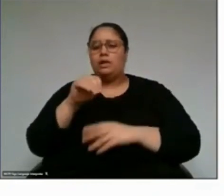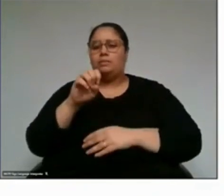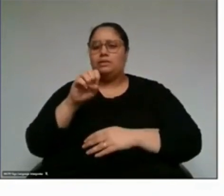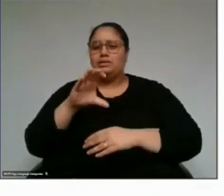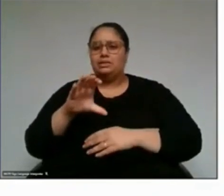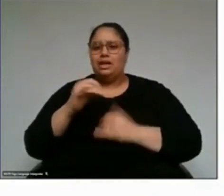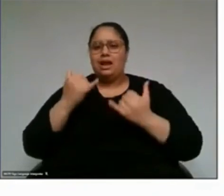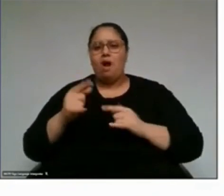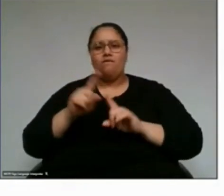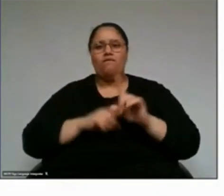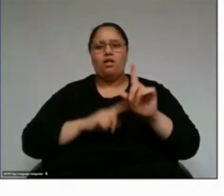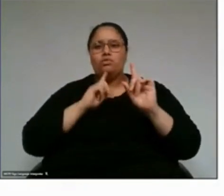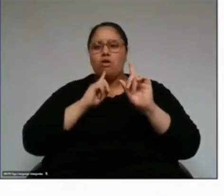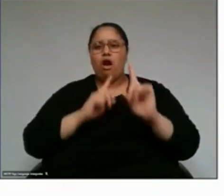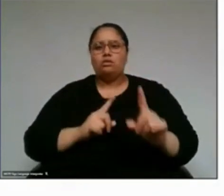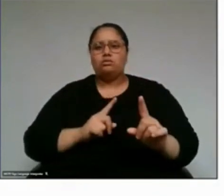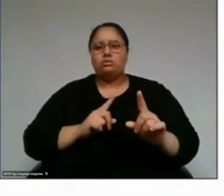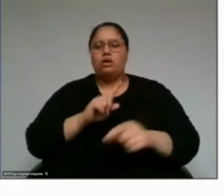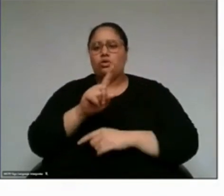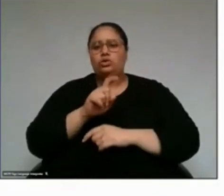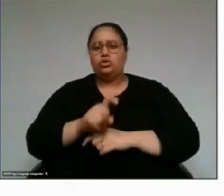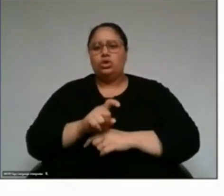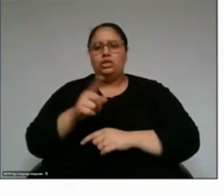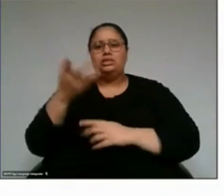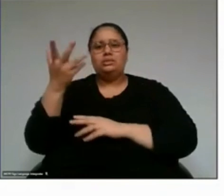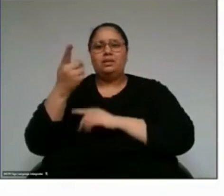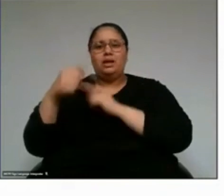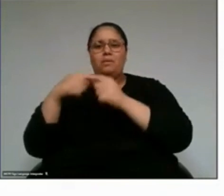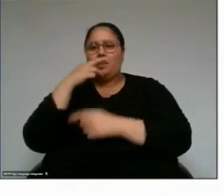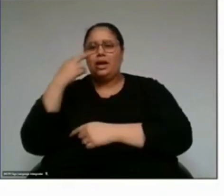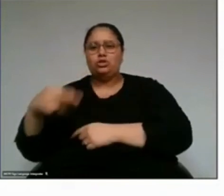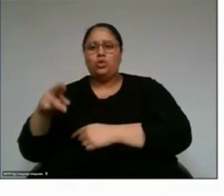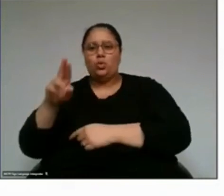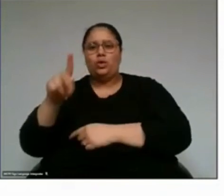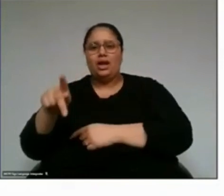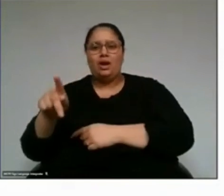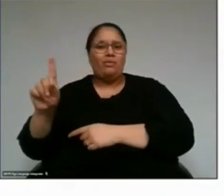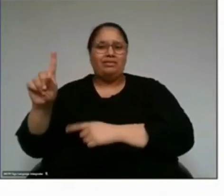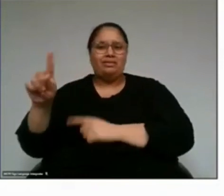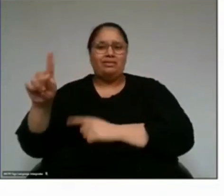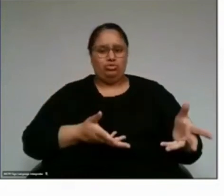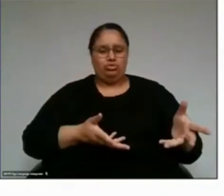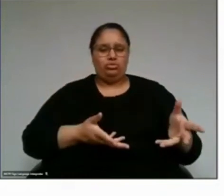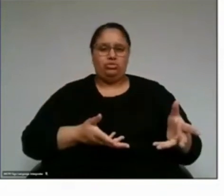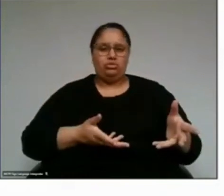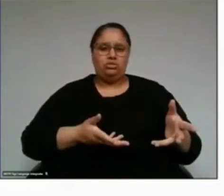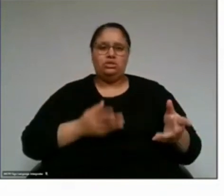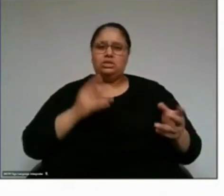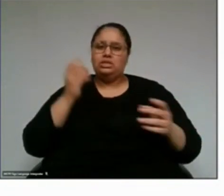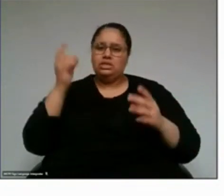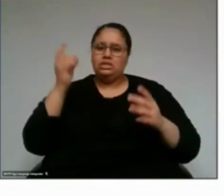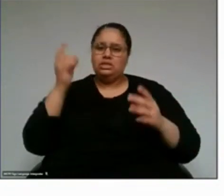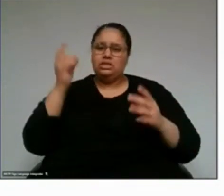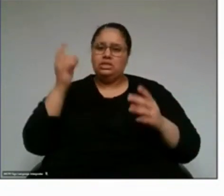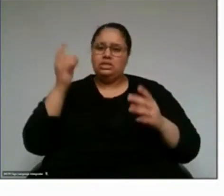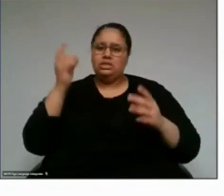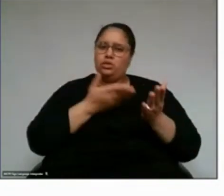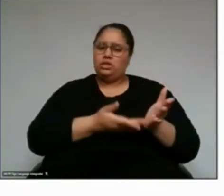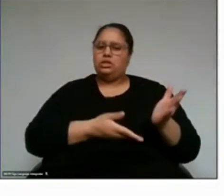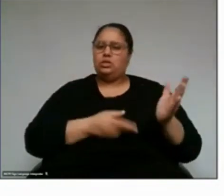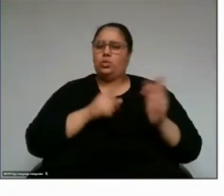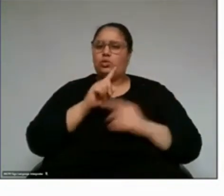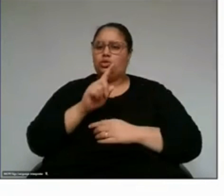question. He's speaking about Russia and Ukraine. What has it got to do with Russia and Ukraine? Stick to responding to the question. If